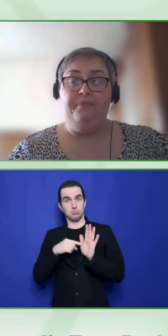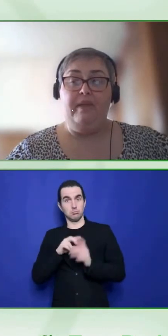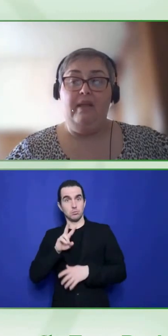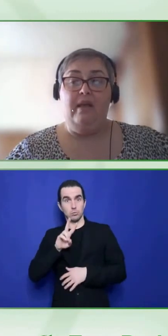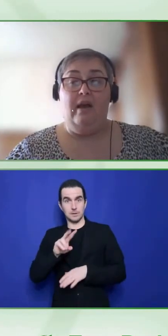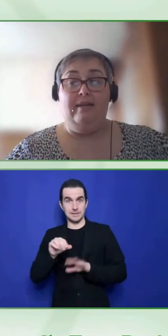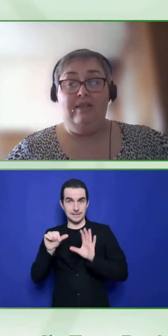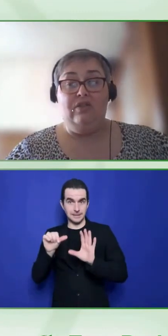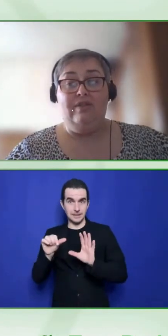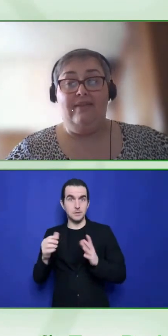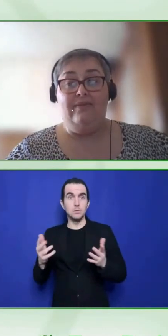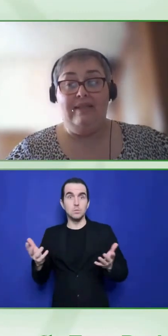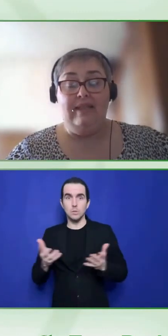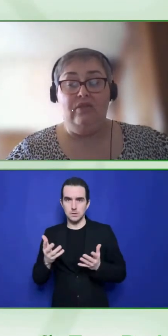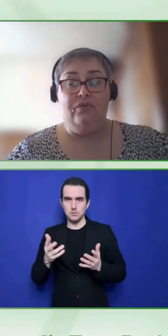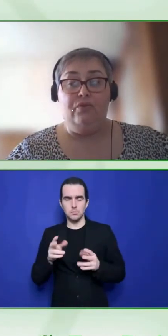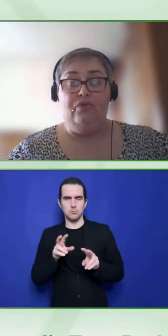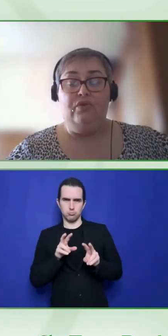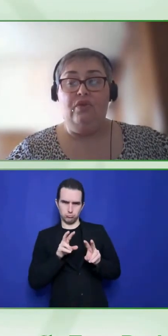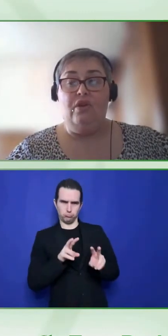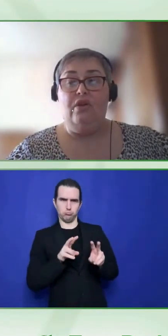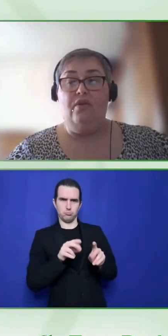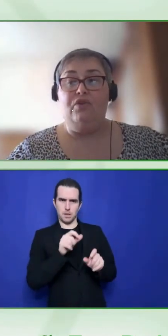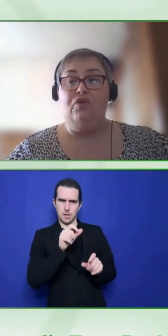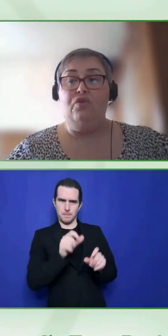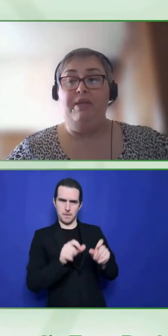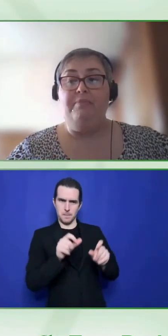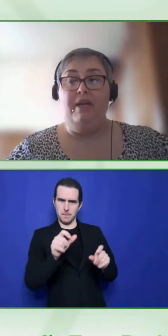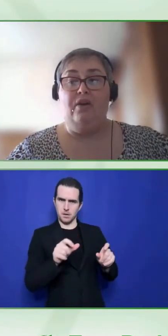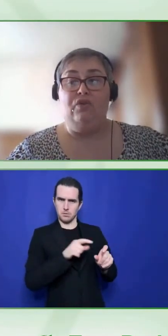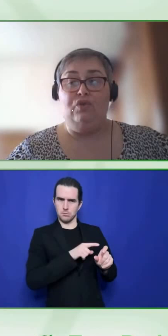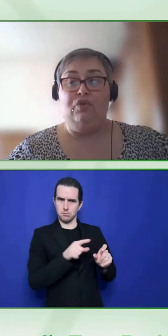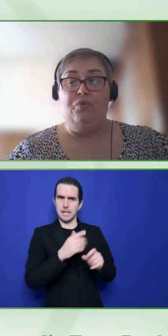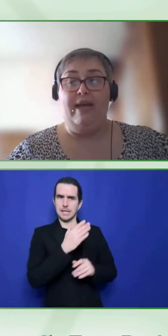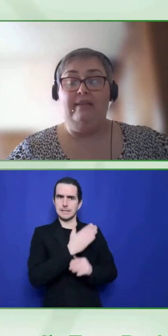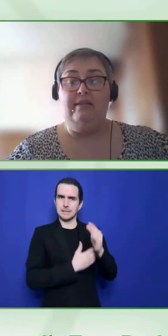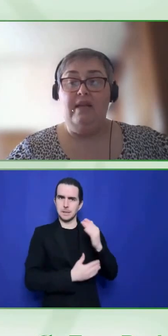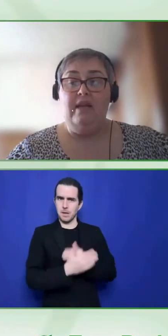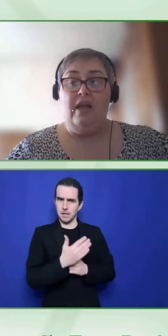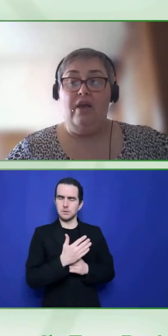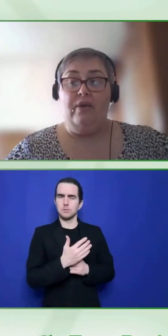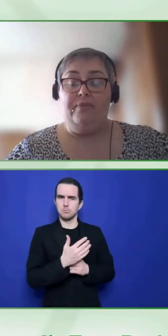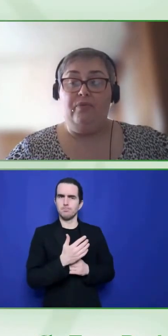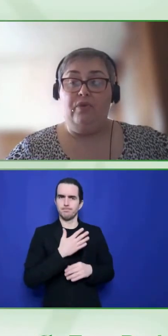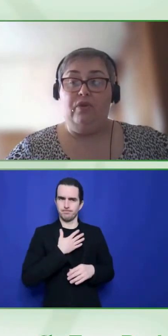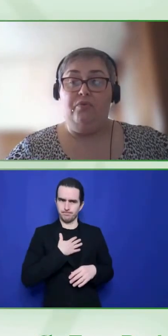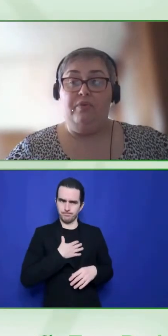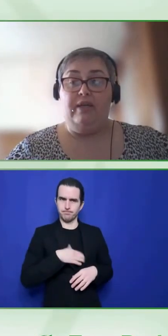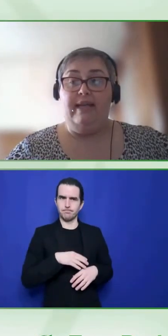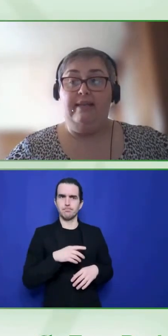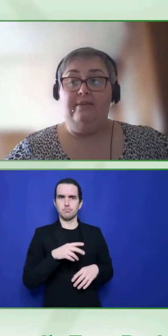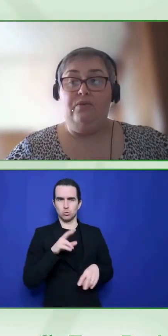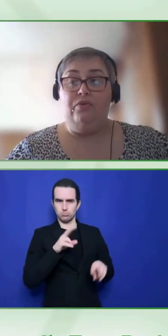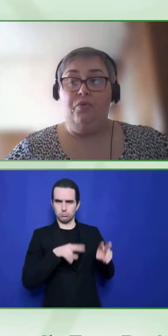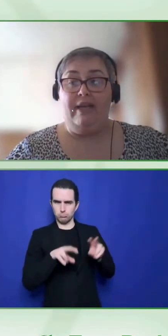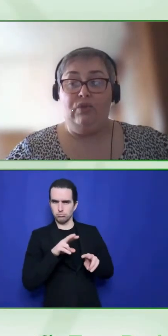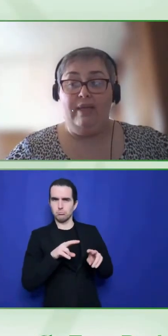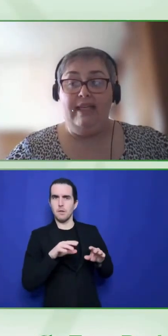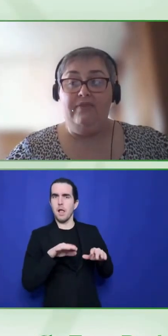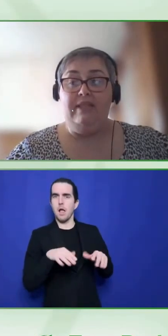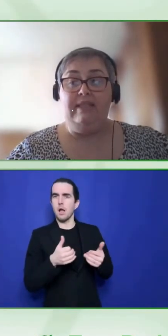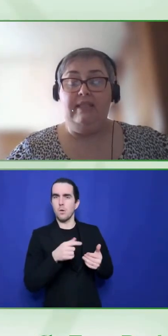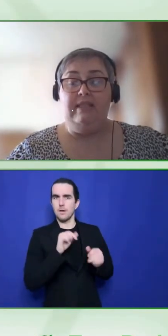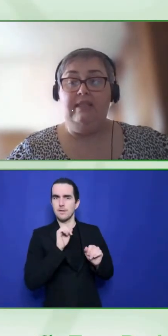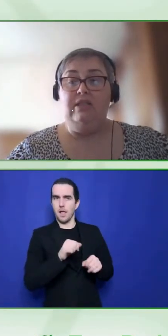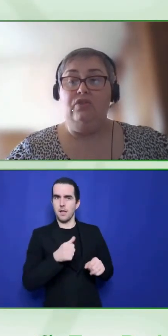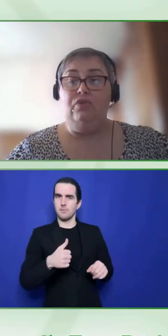community. Article 17, of course, of the European Pillar of Social Rights recognize the right to